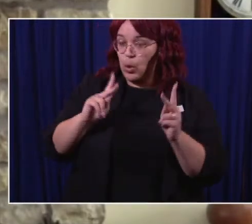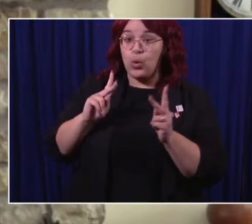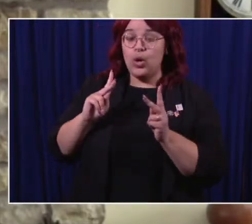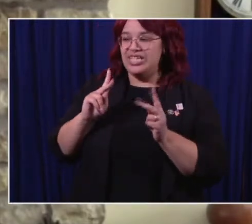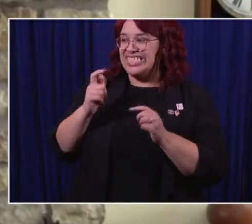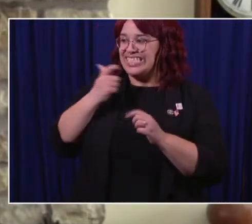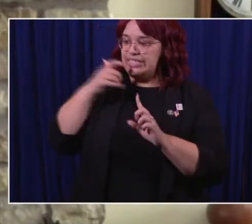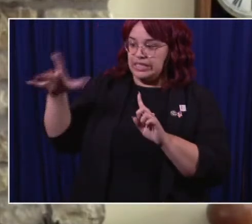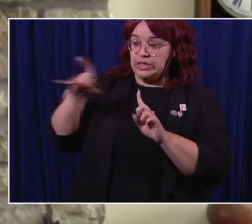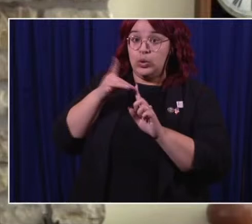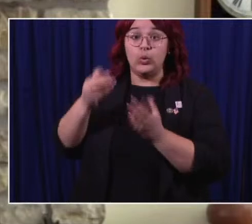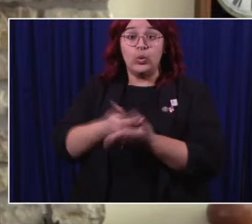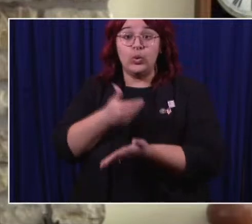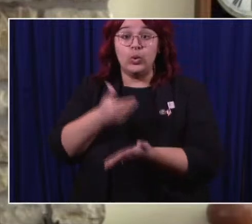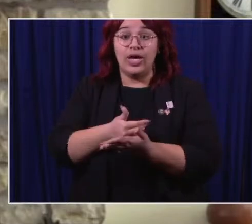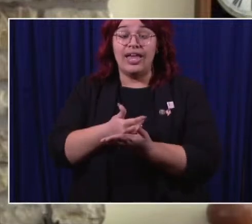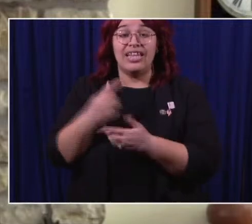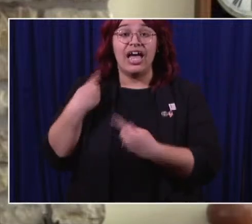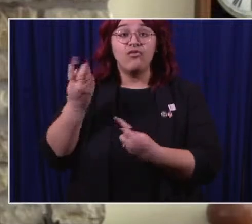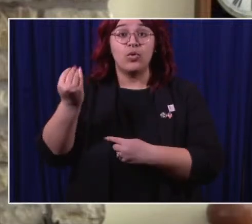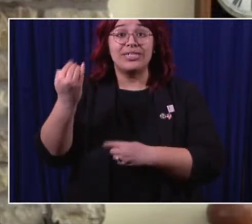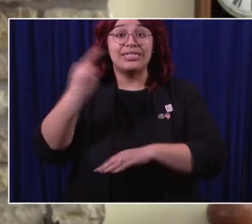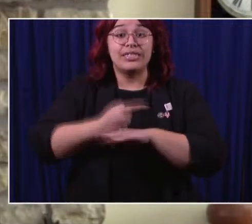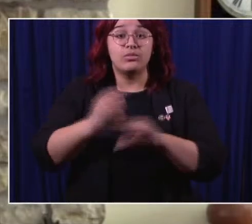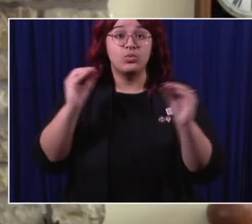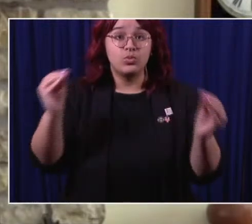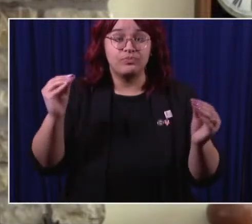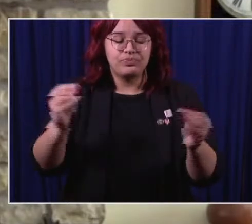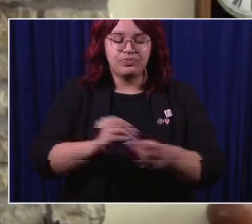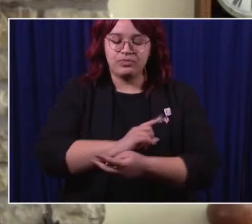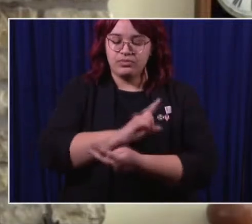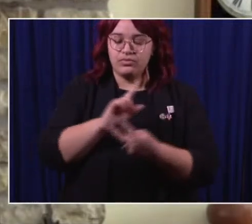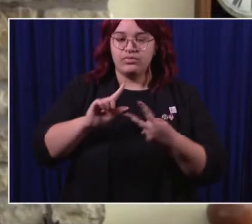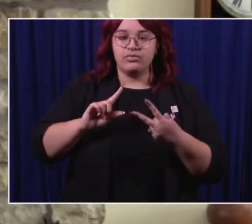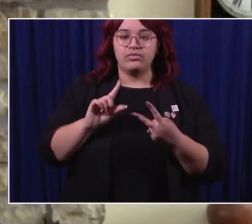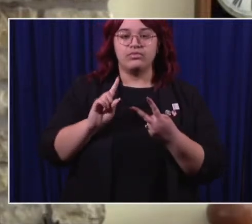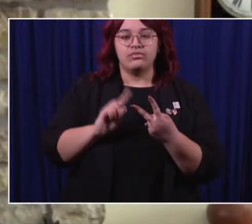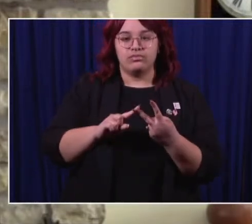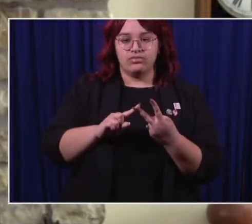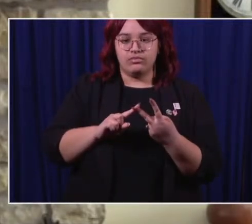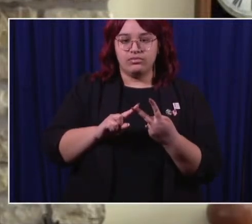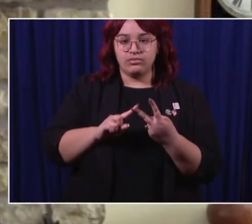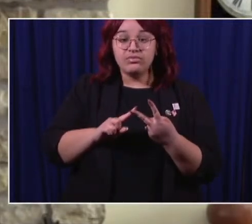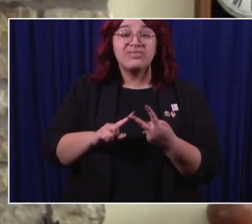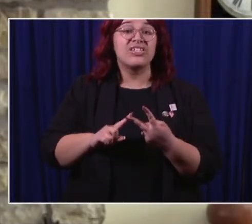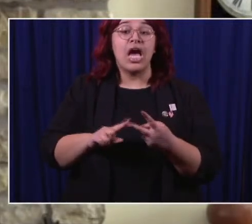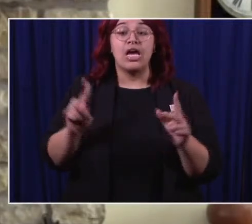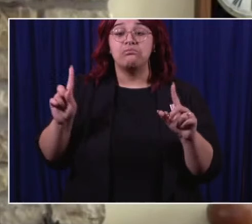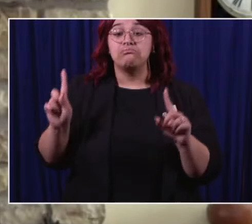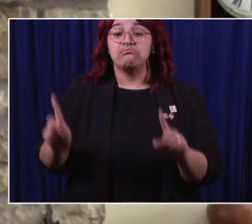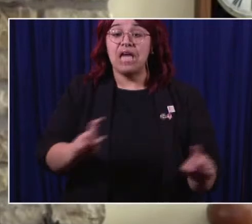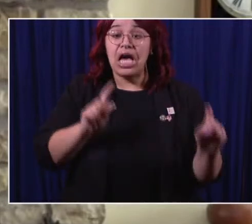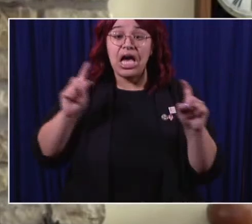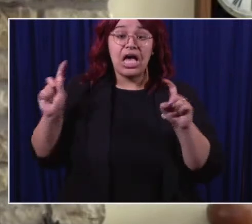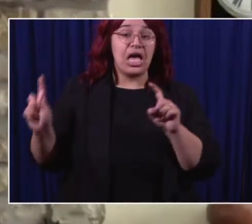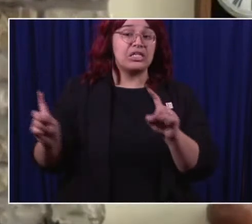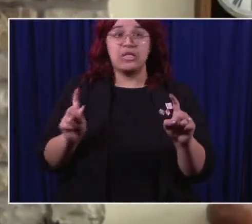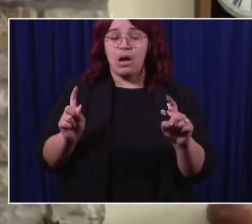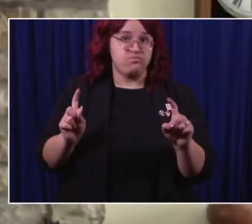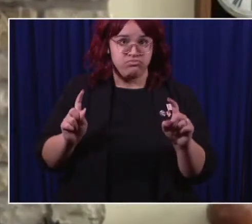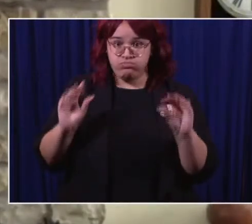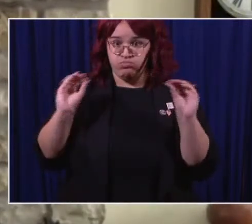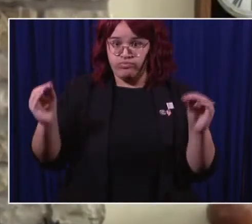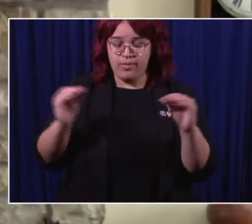2, the facility is not currently conducting outbreak testing. And 3, CMS reports